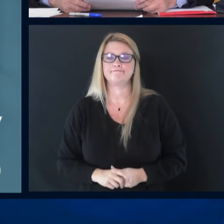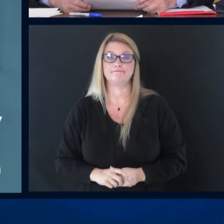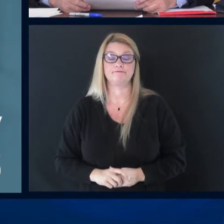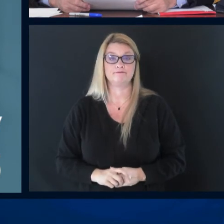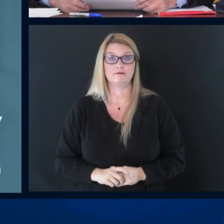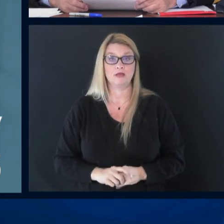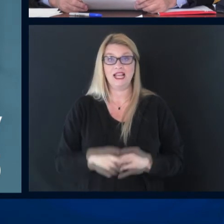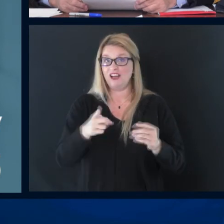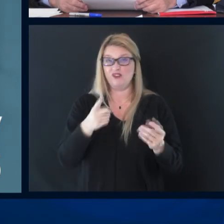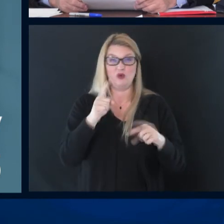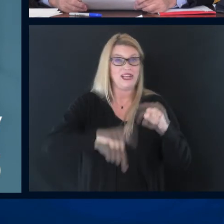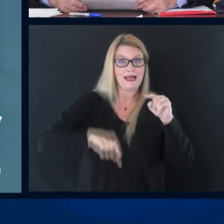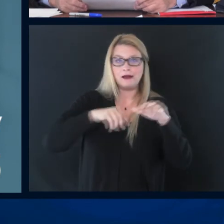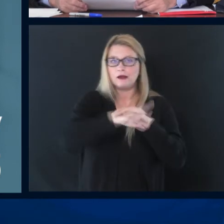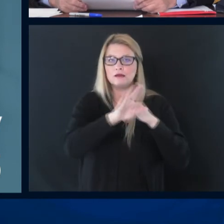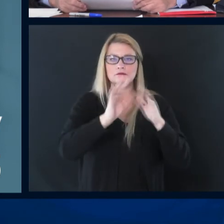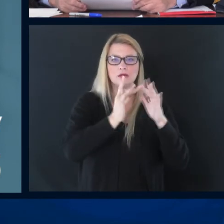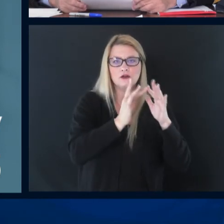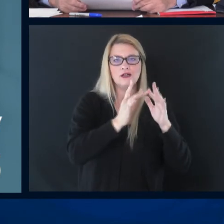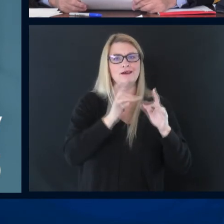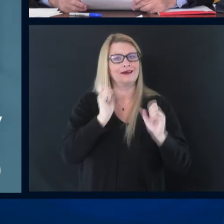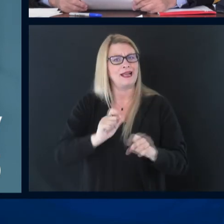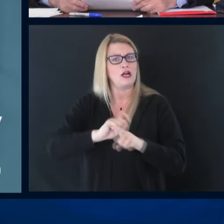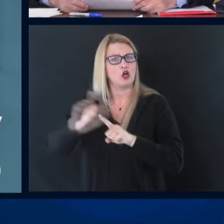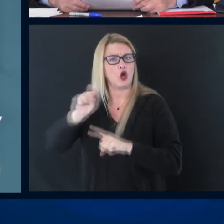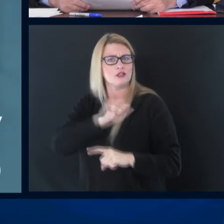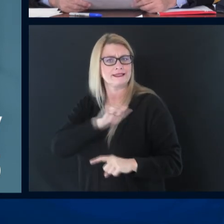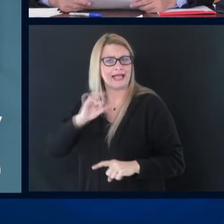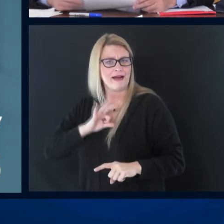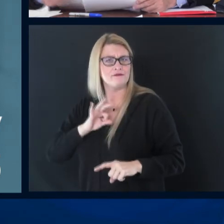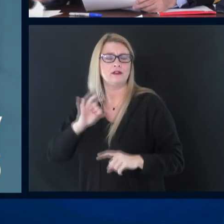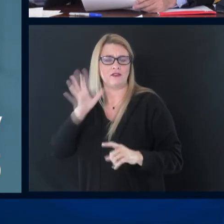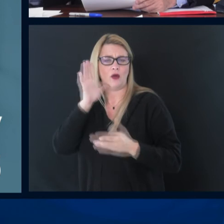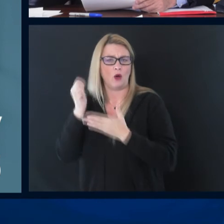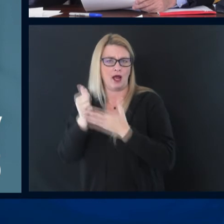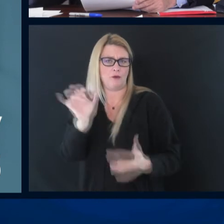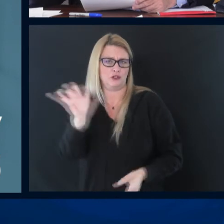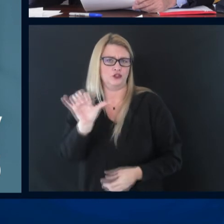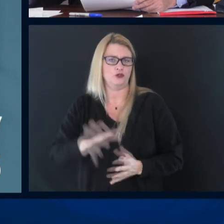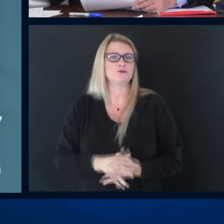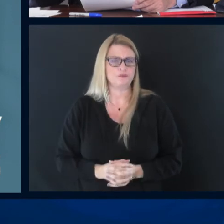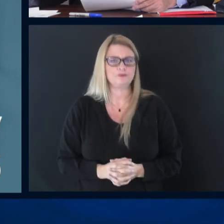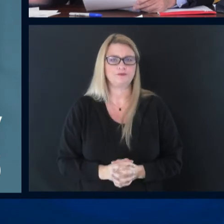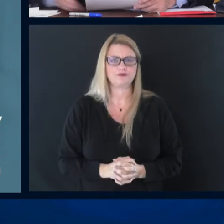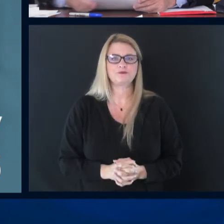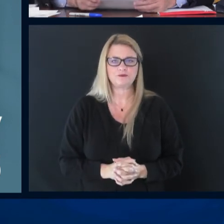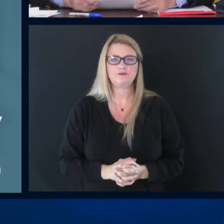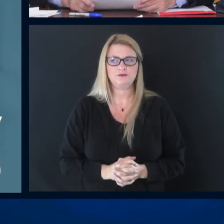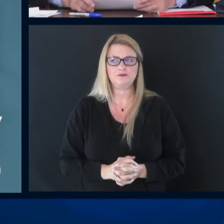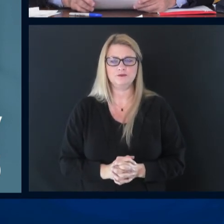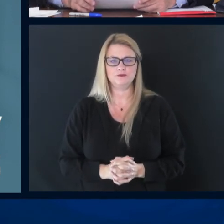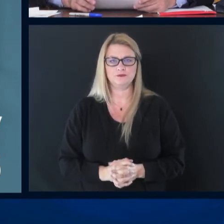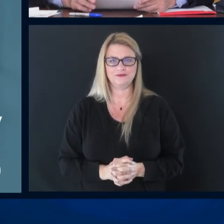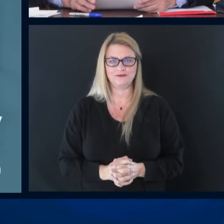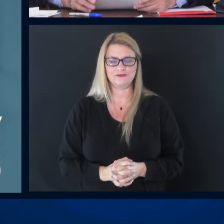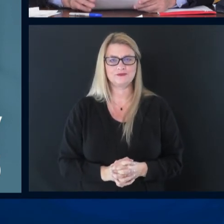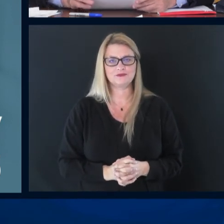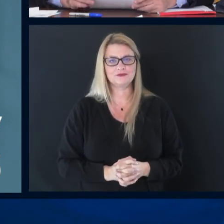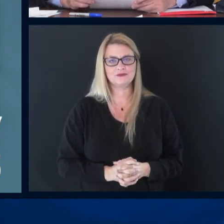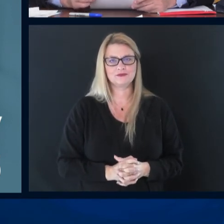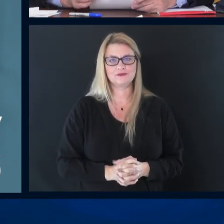want to go online, you can still call our staff, and they'll help you with the information to get you registered